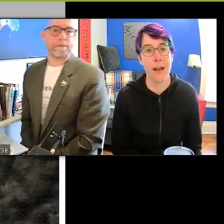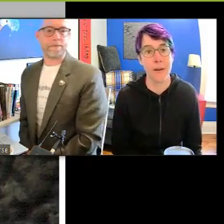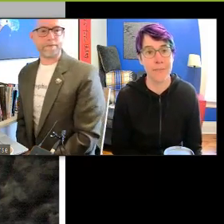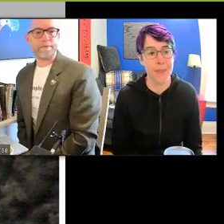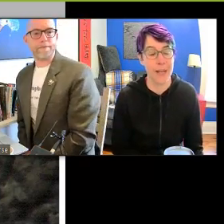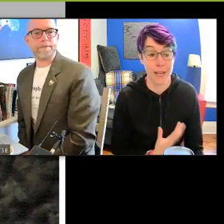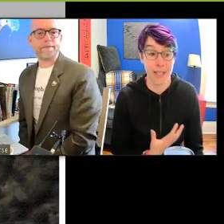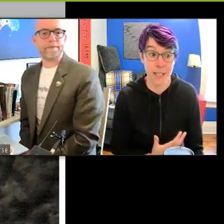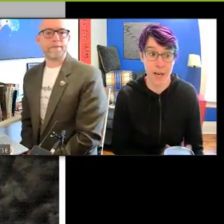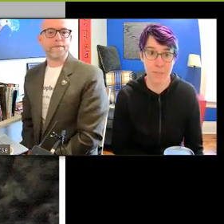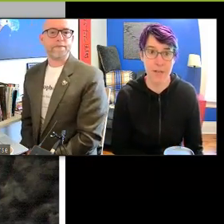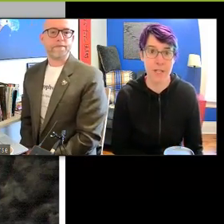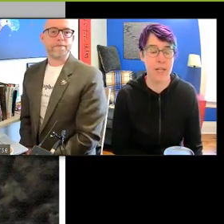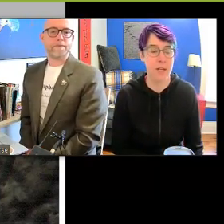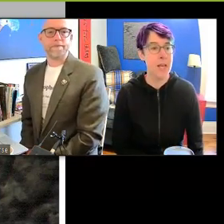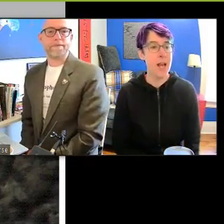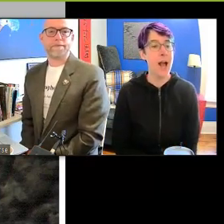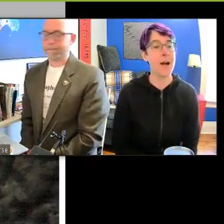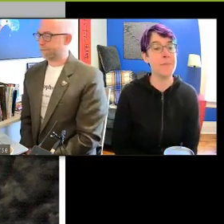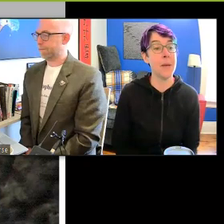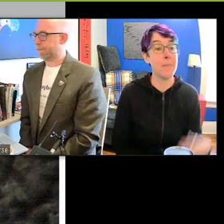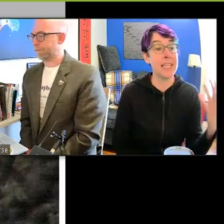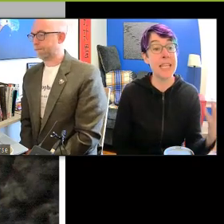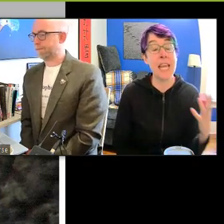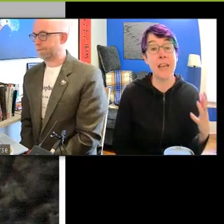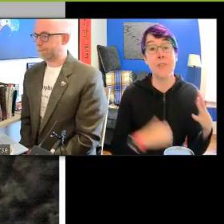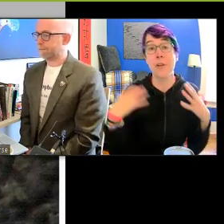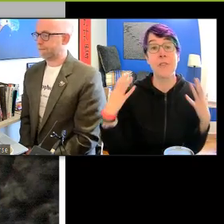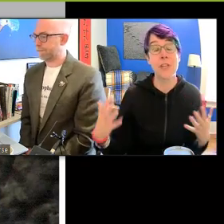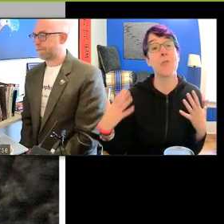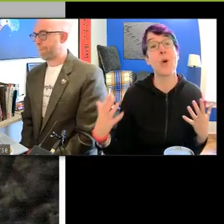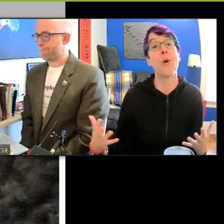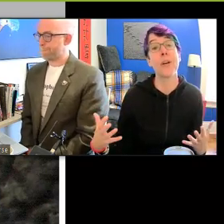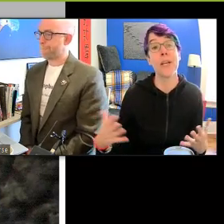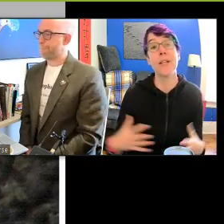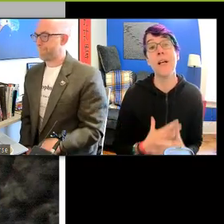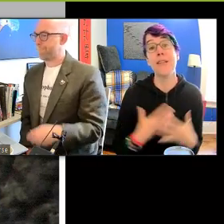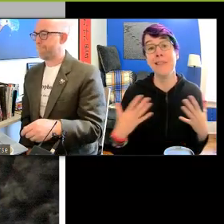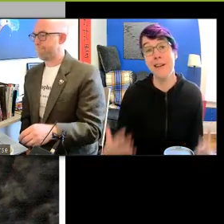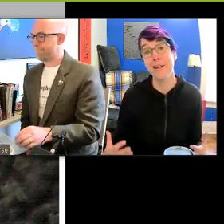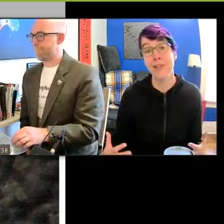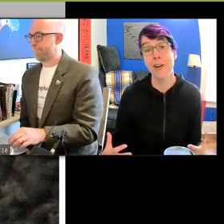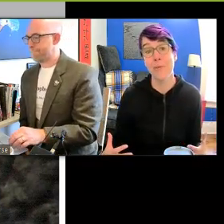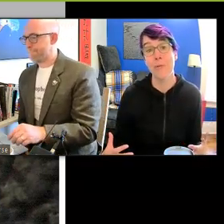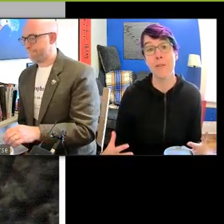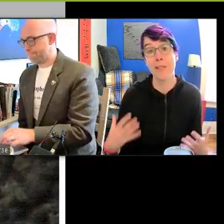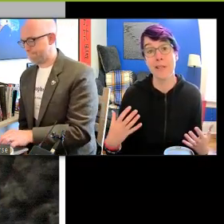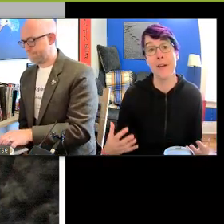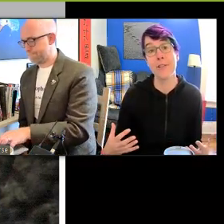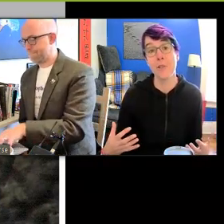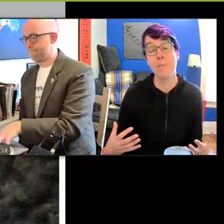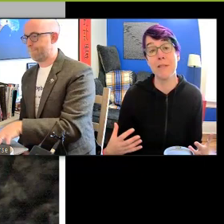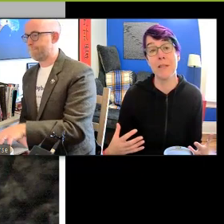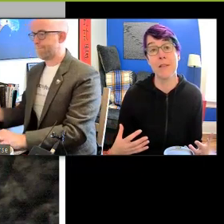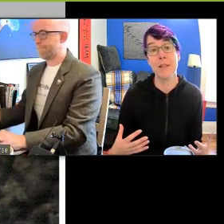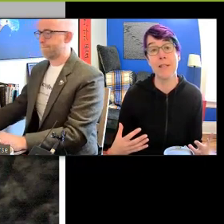opportunity. It does kind of bring you to tears. But seeing sort of these recorded large herbivores, these